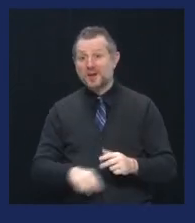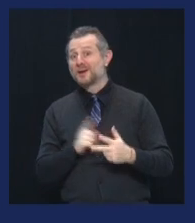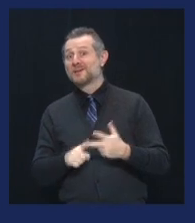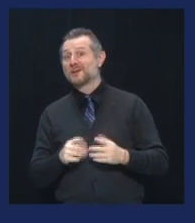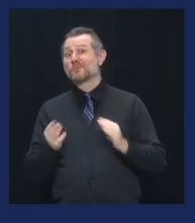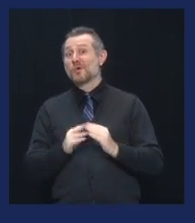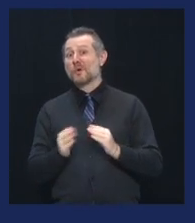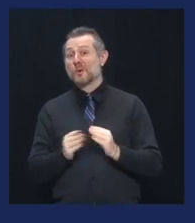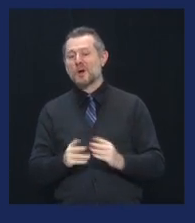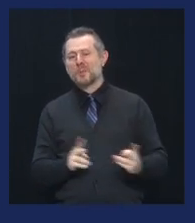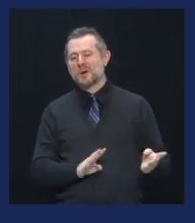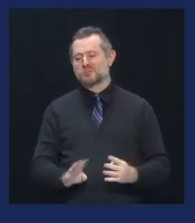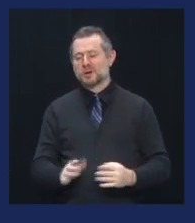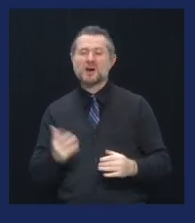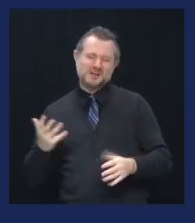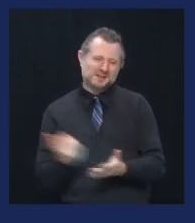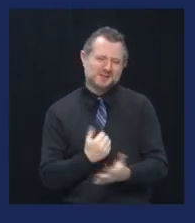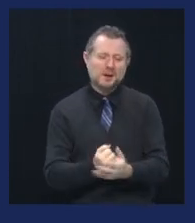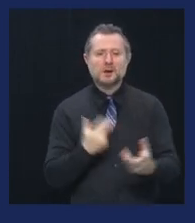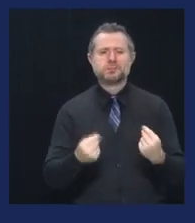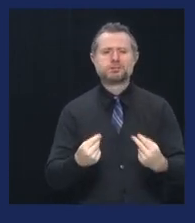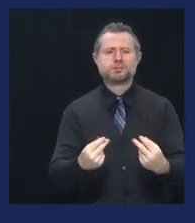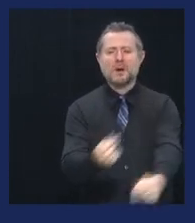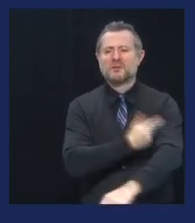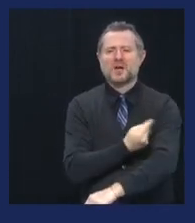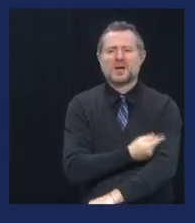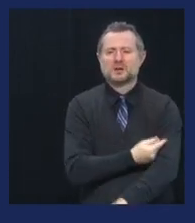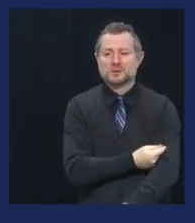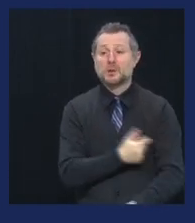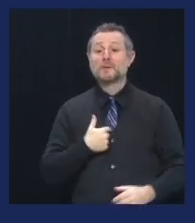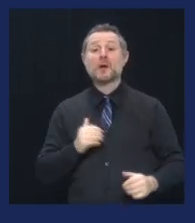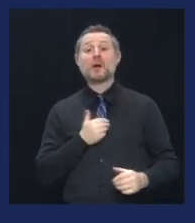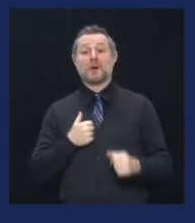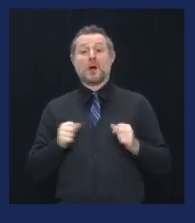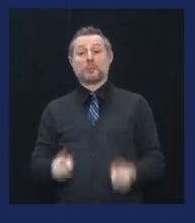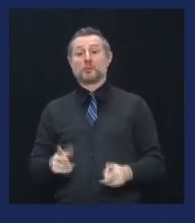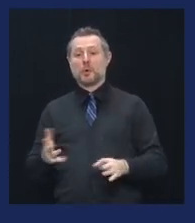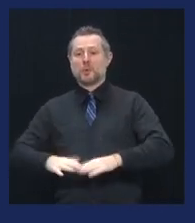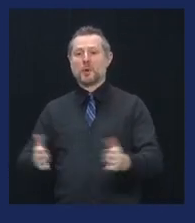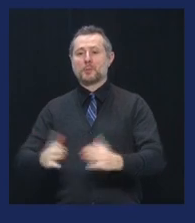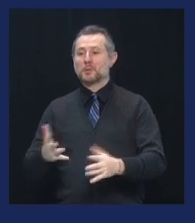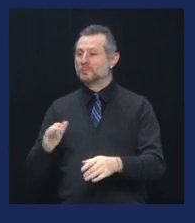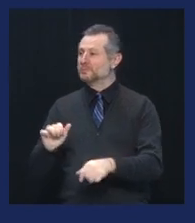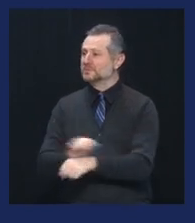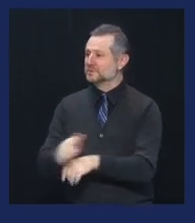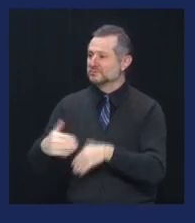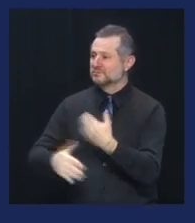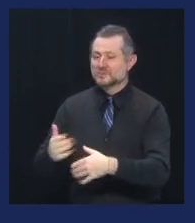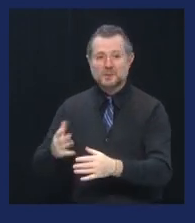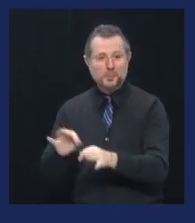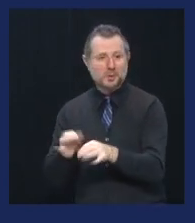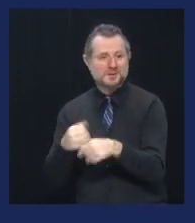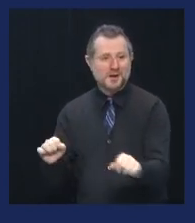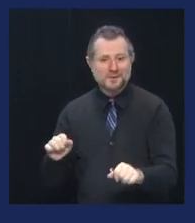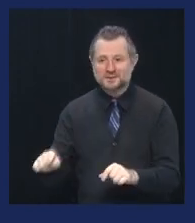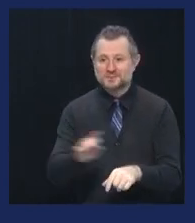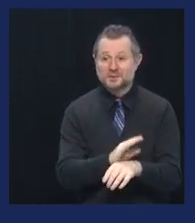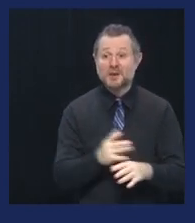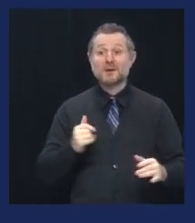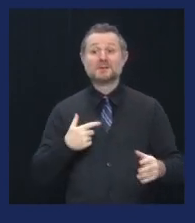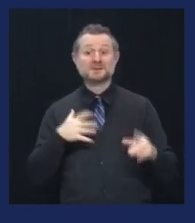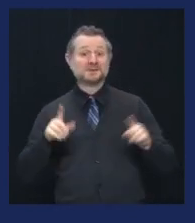us the means and guidance to reopen more businesses safely. We piloted our testing strategy